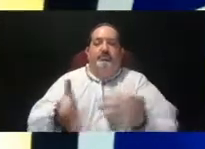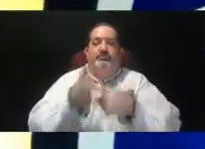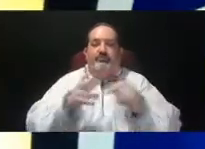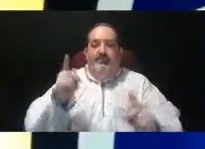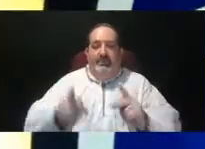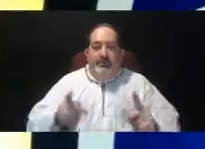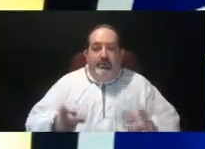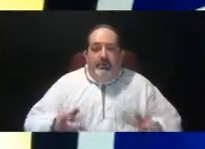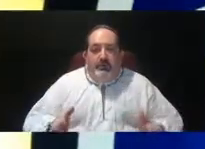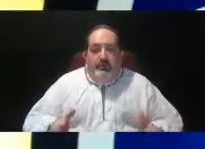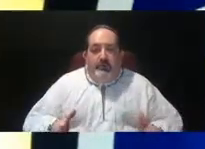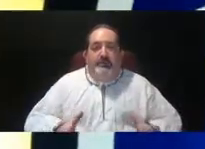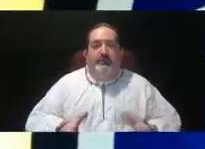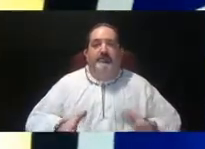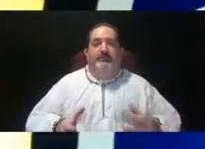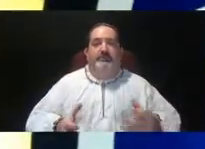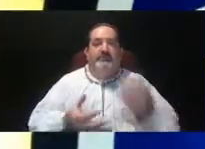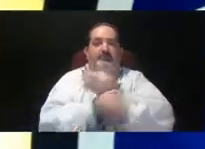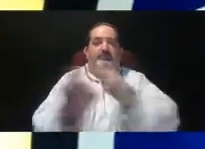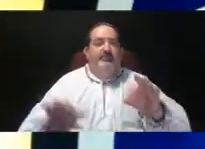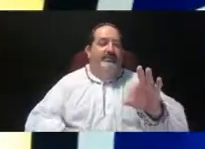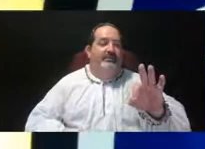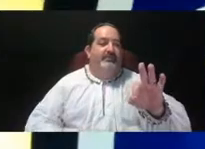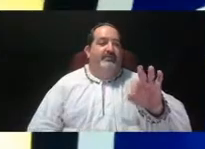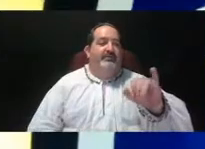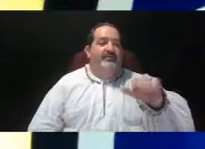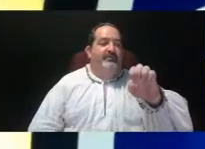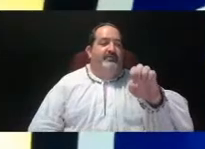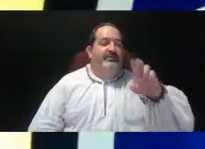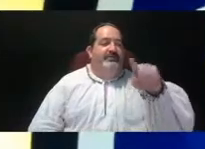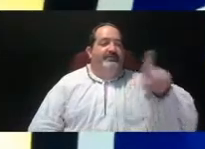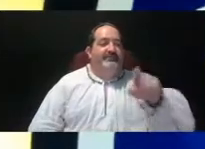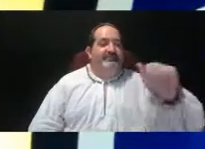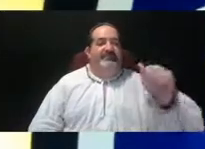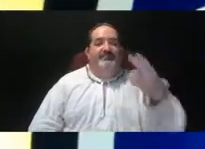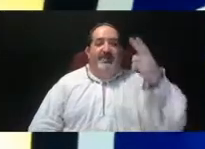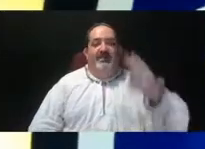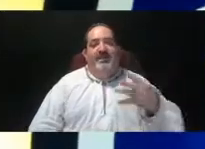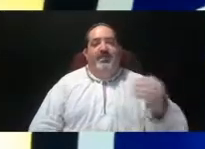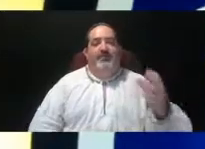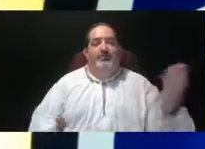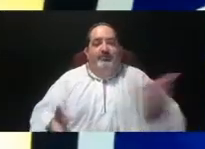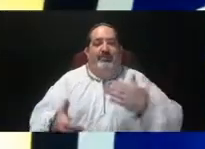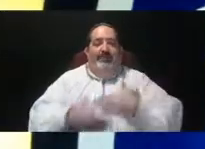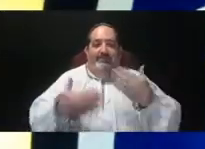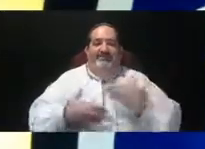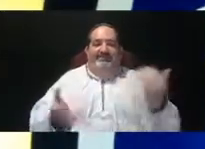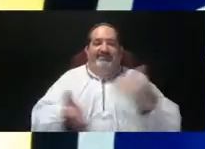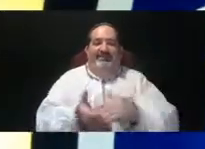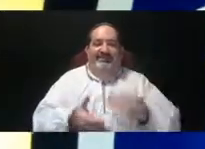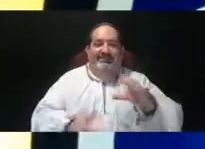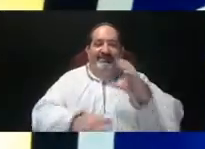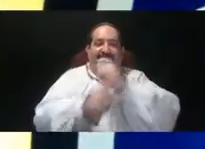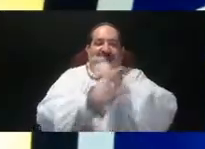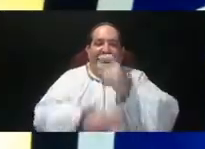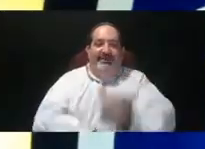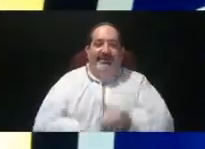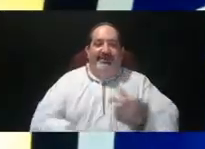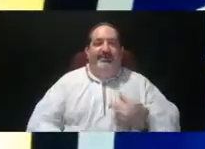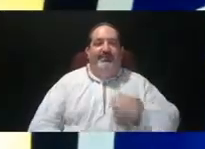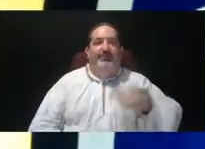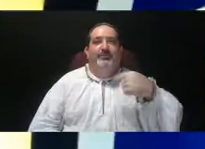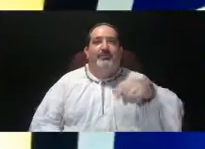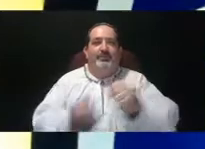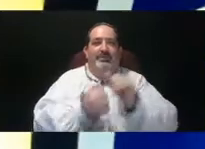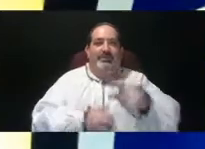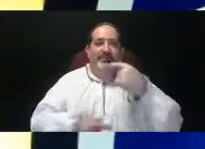people, freeing Faiza and bringing happiness again to Caid. And with that, we thought about how